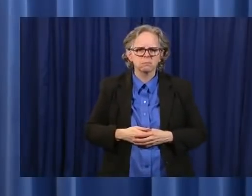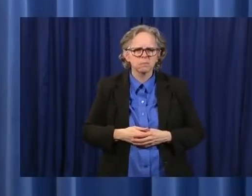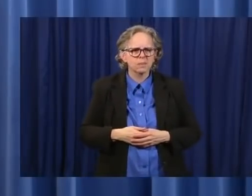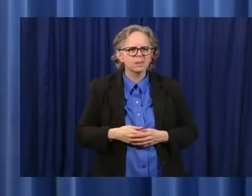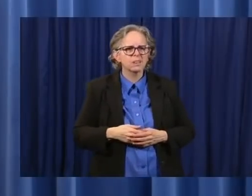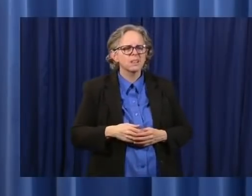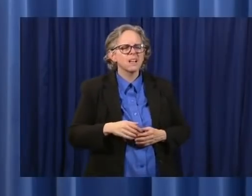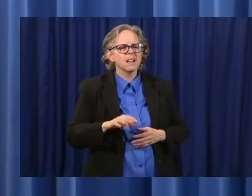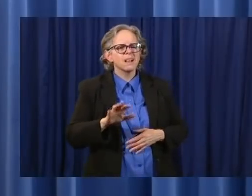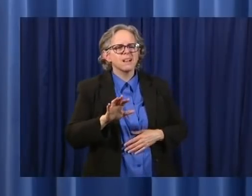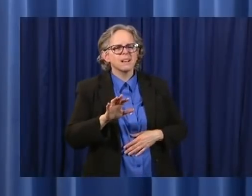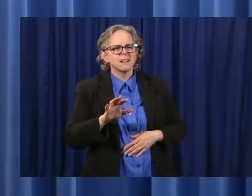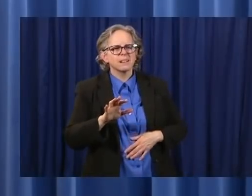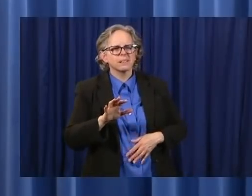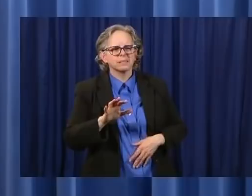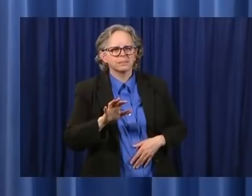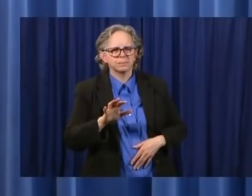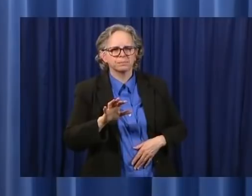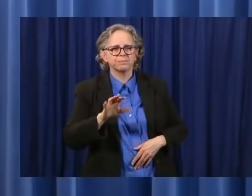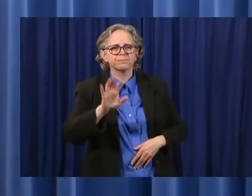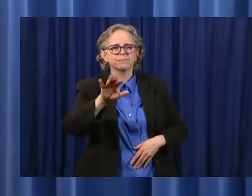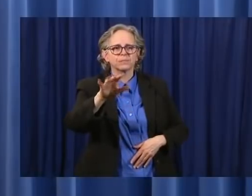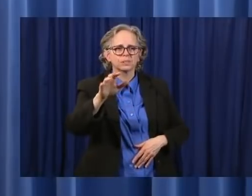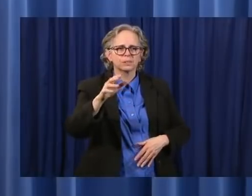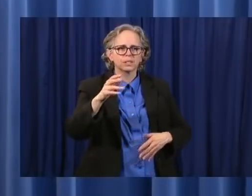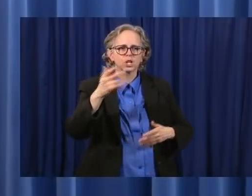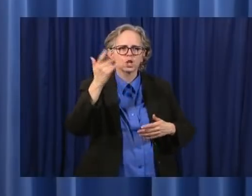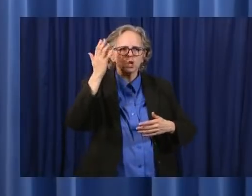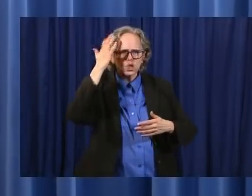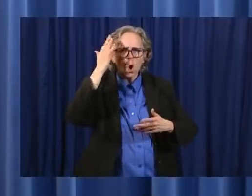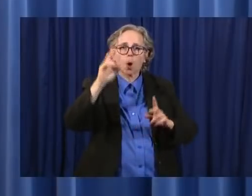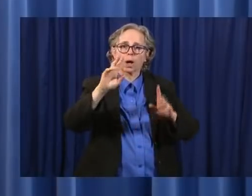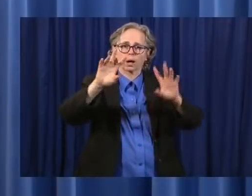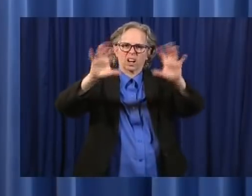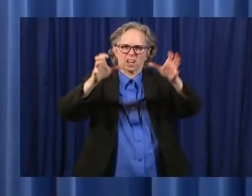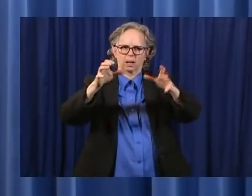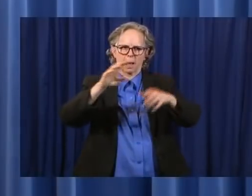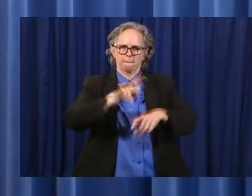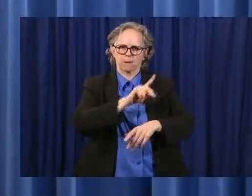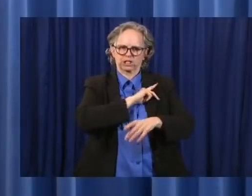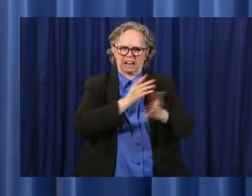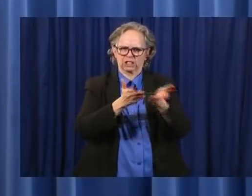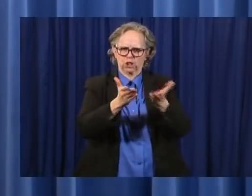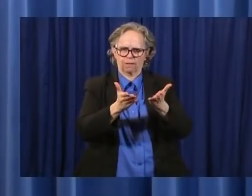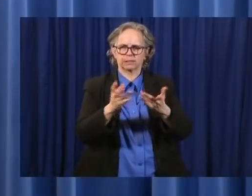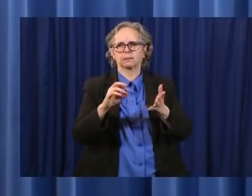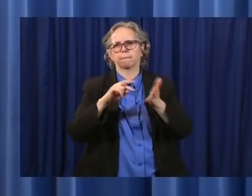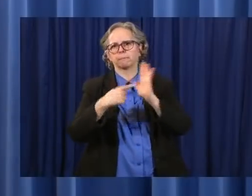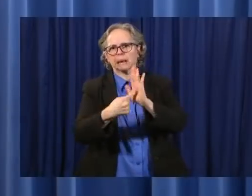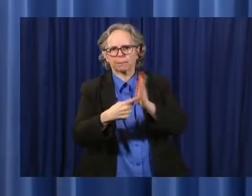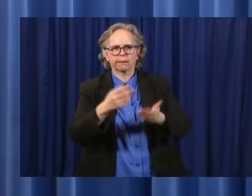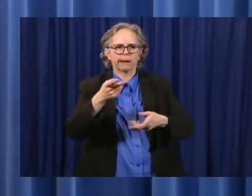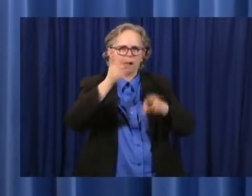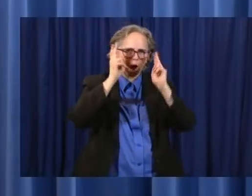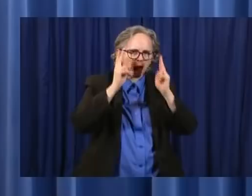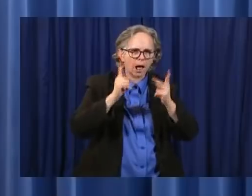They're lumped in with personal services like hair salons. However, they can very easily do a contactless transaction.